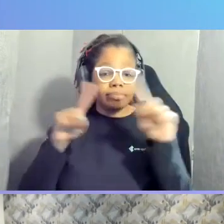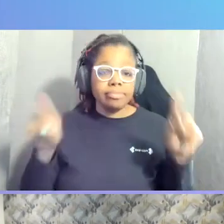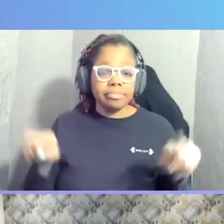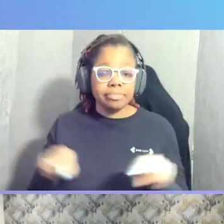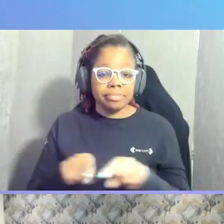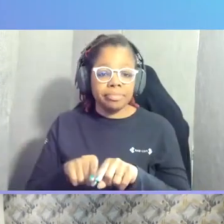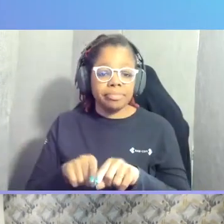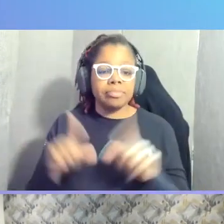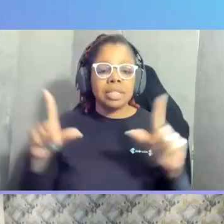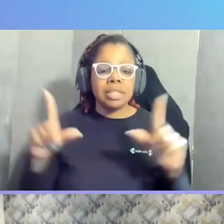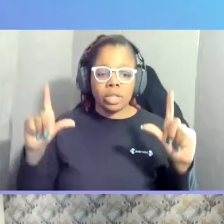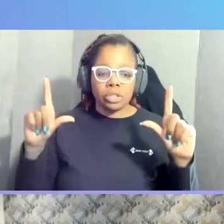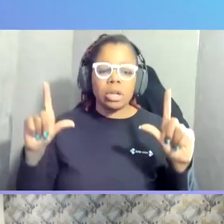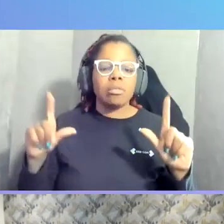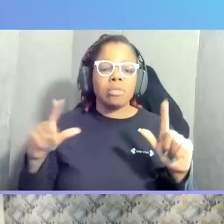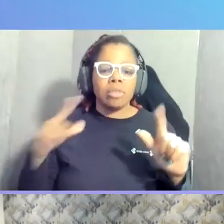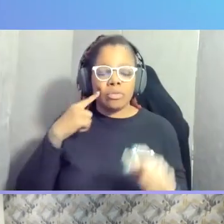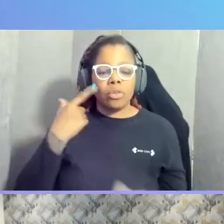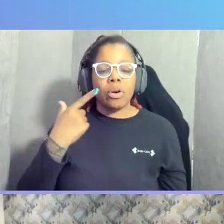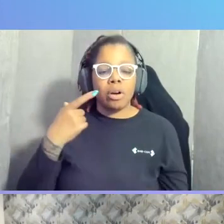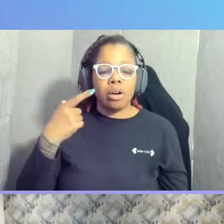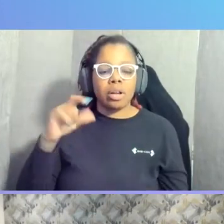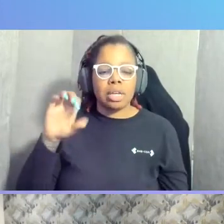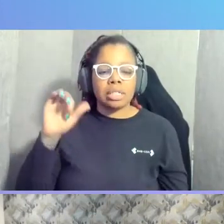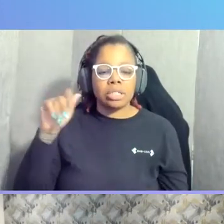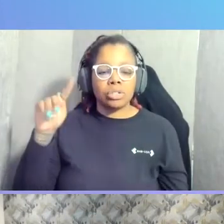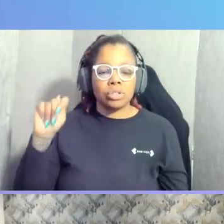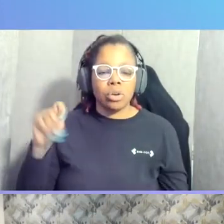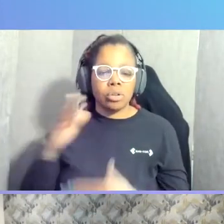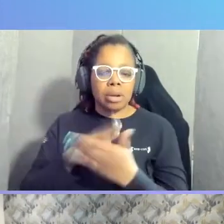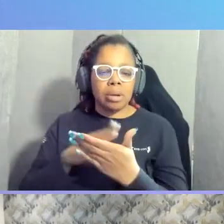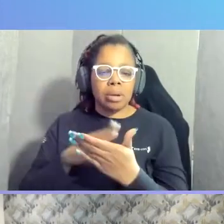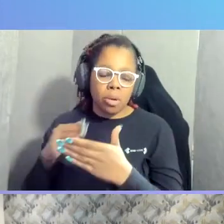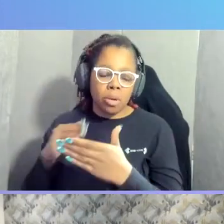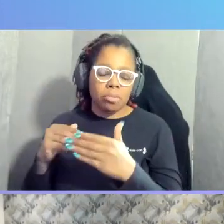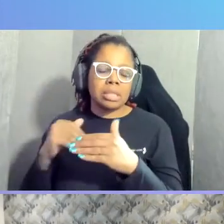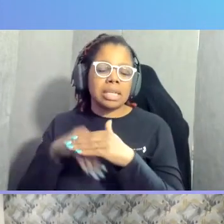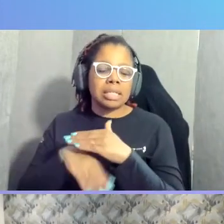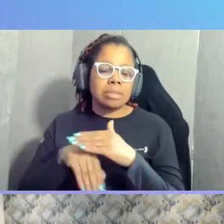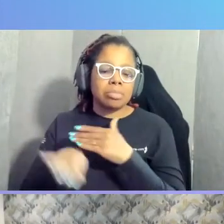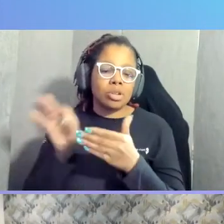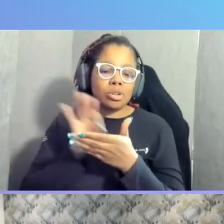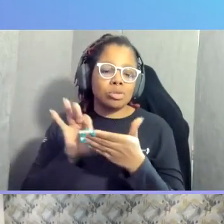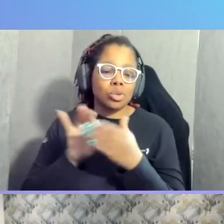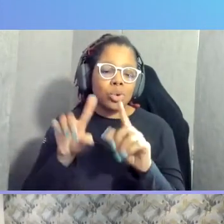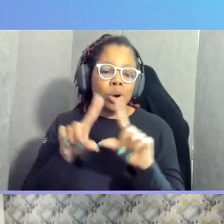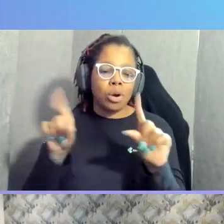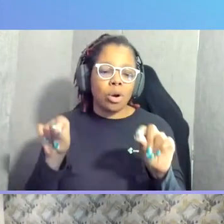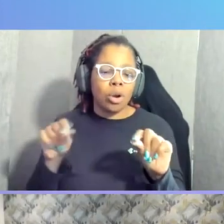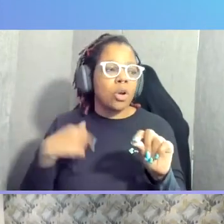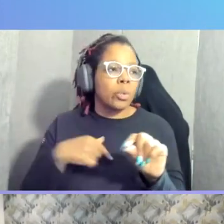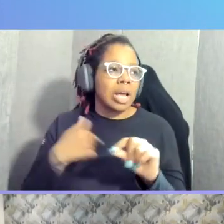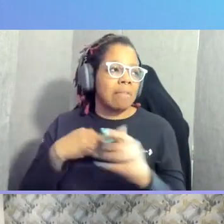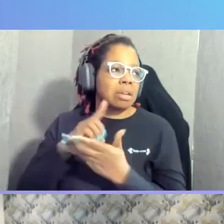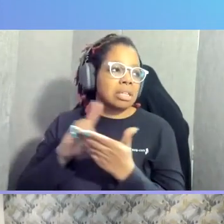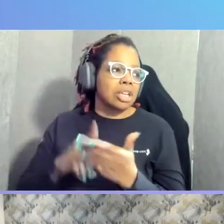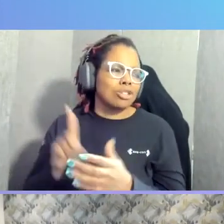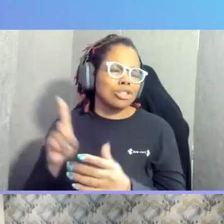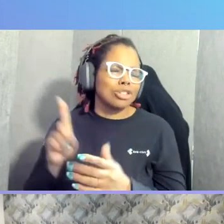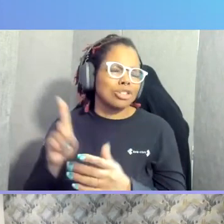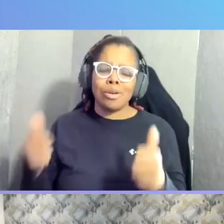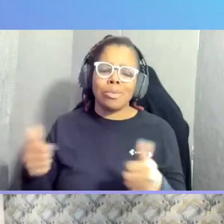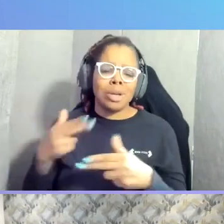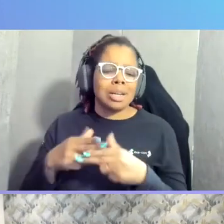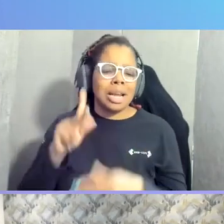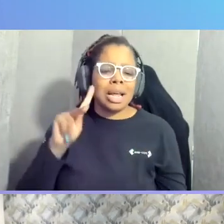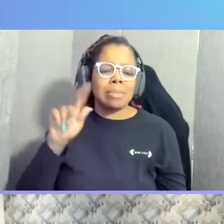a screenshot of Gestalt's components accessibility scorecard. We have a designer, she is awesome. Her name is